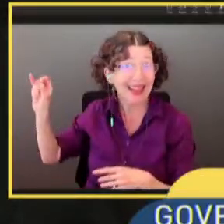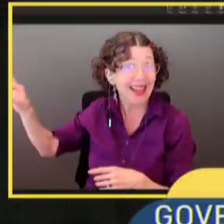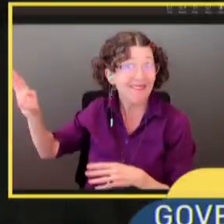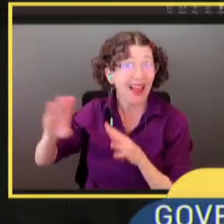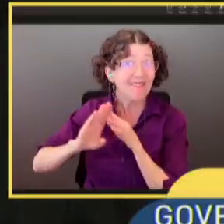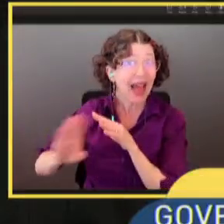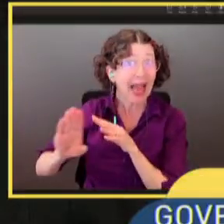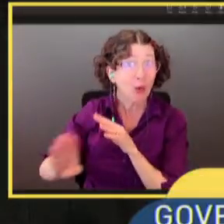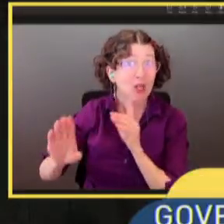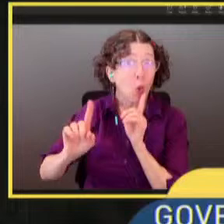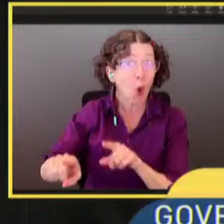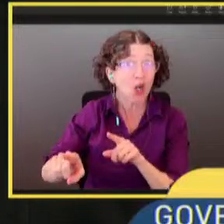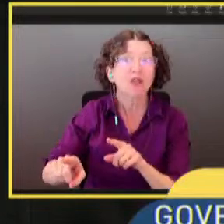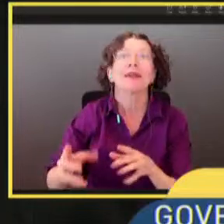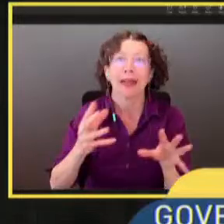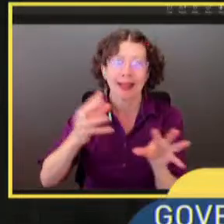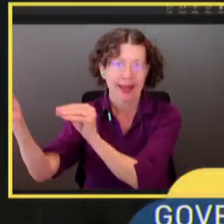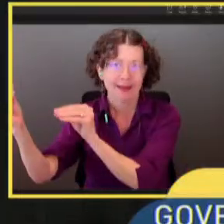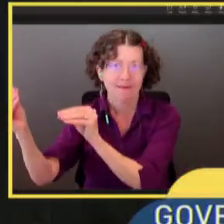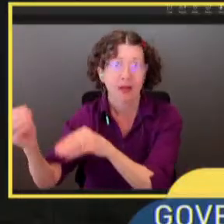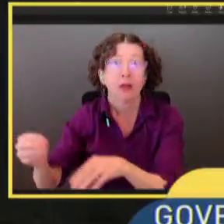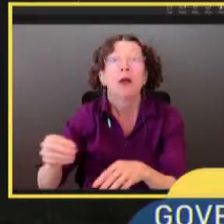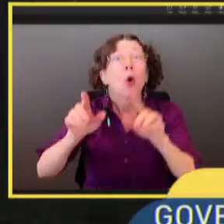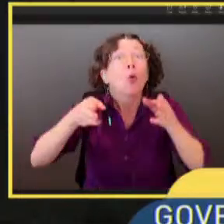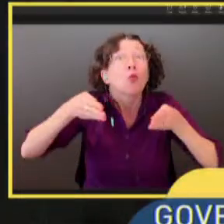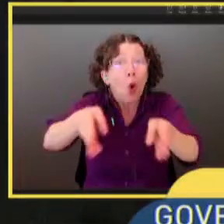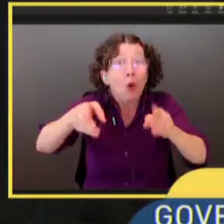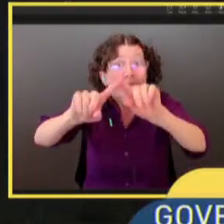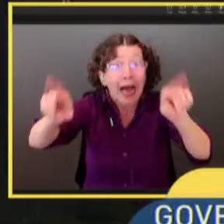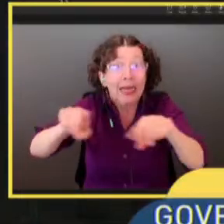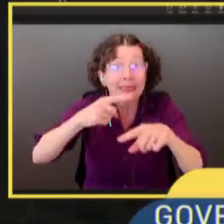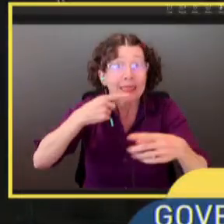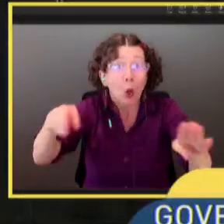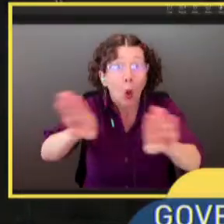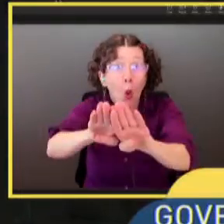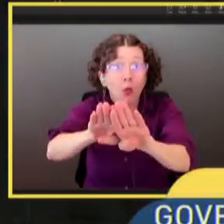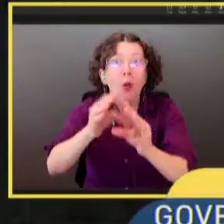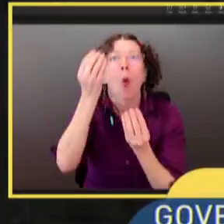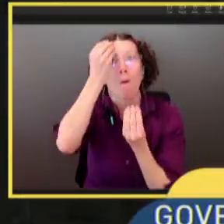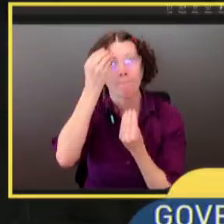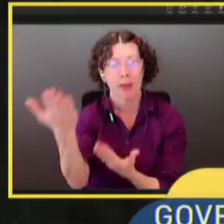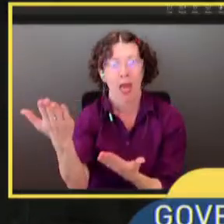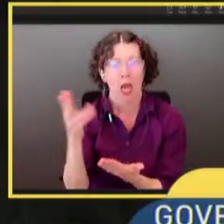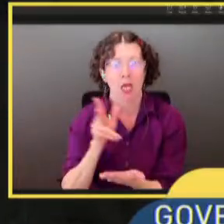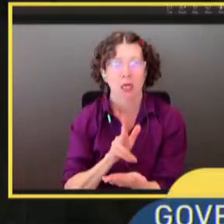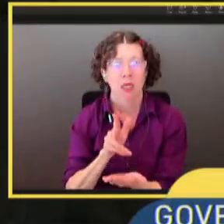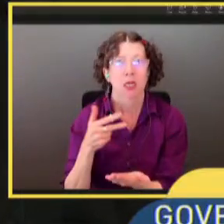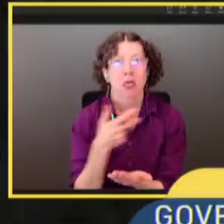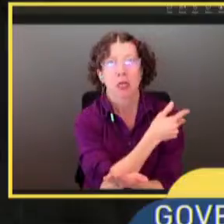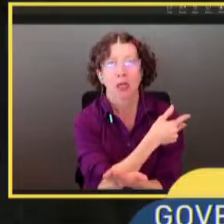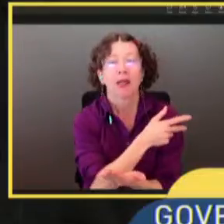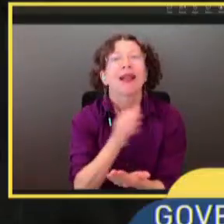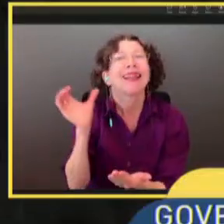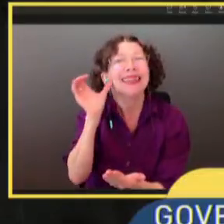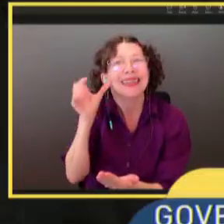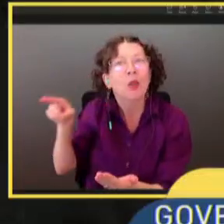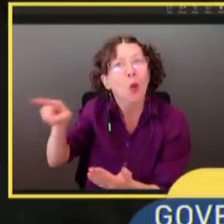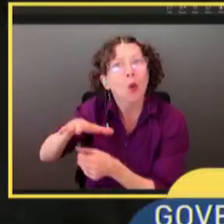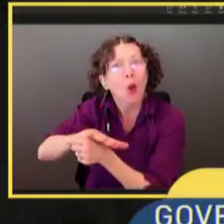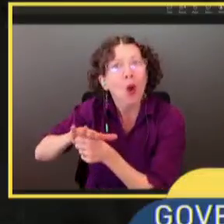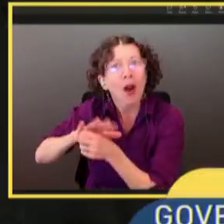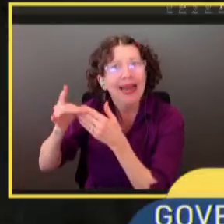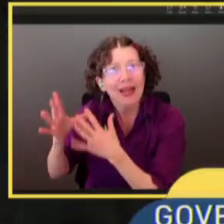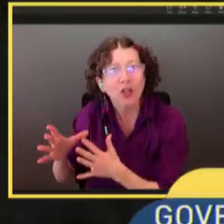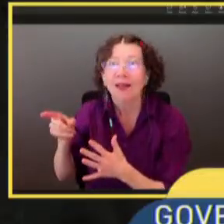resources to make sure we're getting those resources where we need them. I want to remind Washingtonians to stay alert. Listen